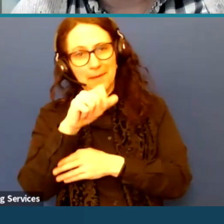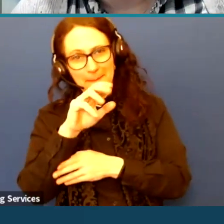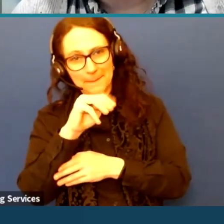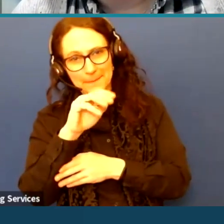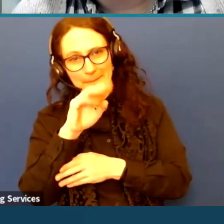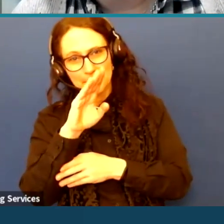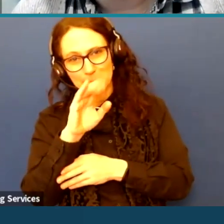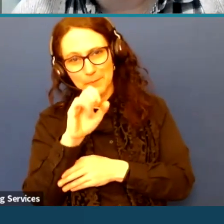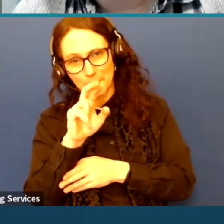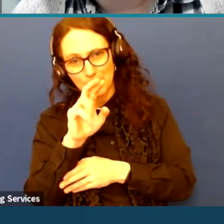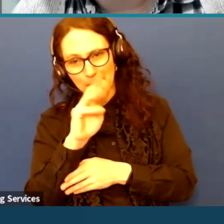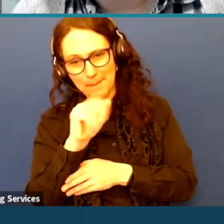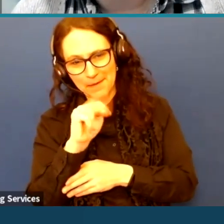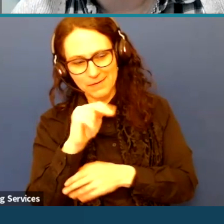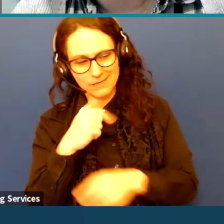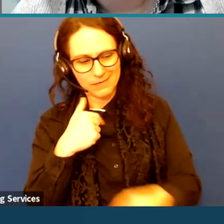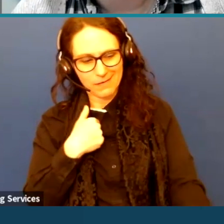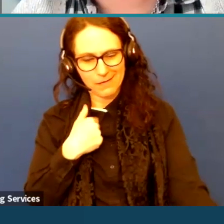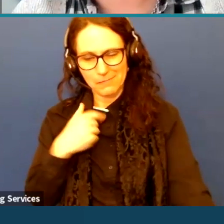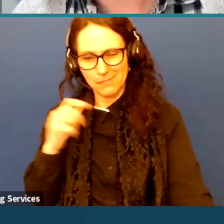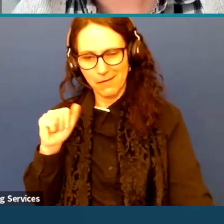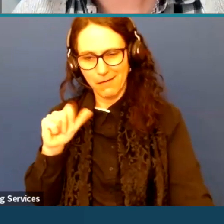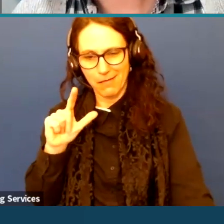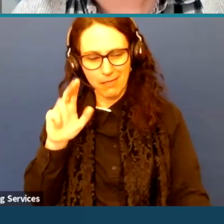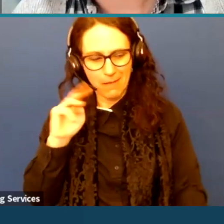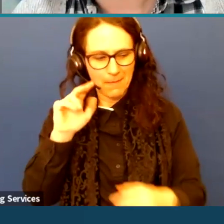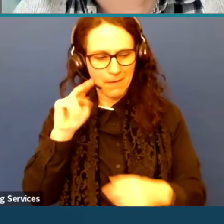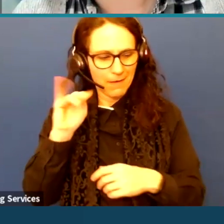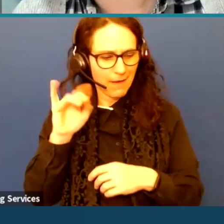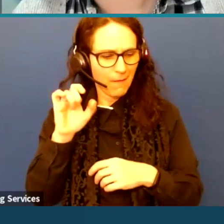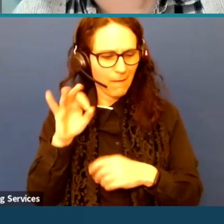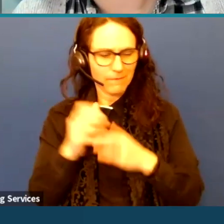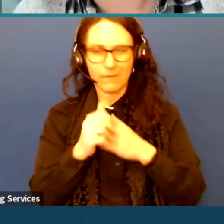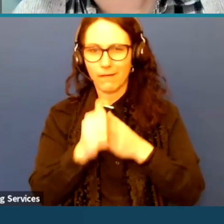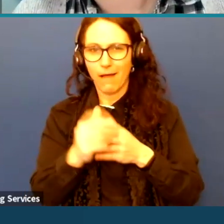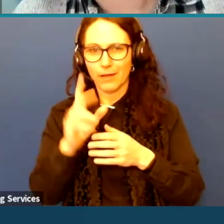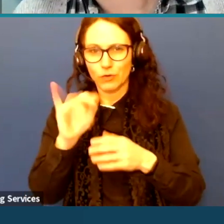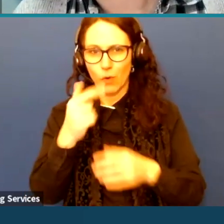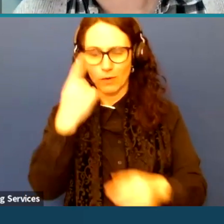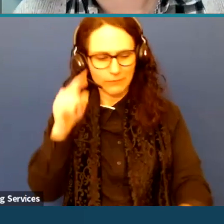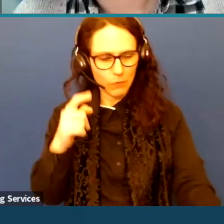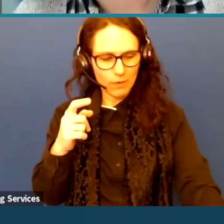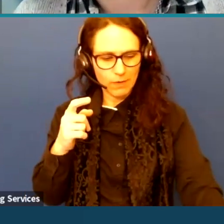am an alumni of Guide Dogs for the Blind. I'm